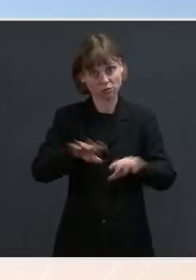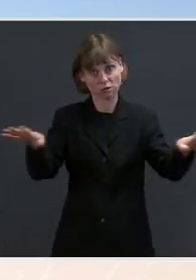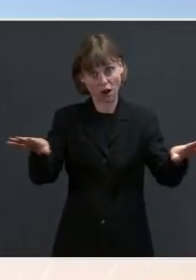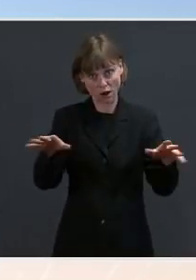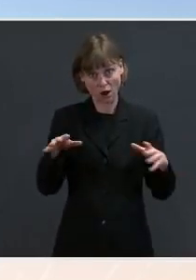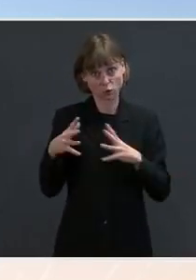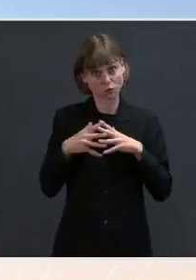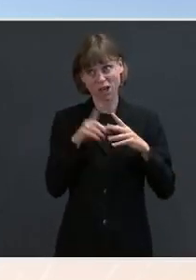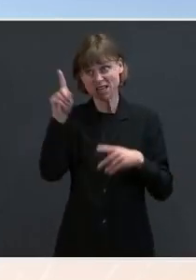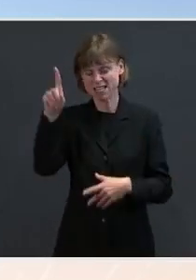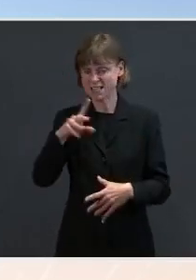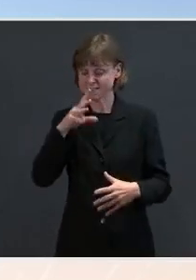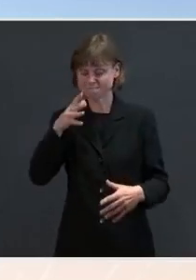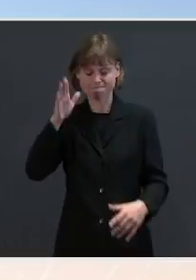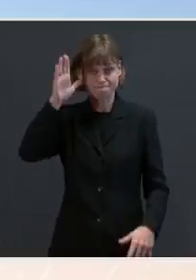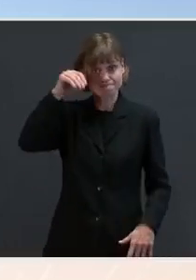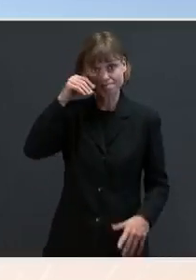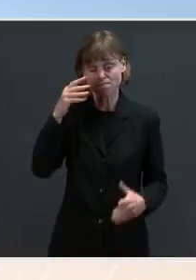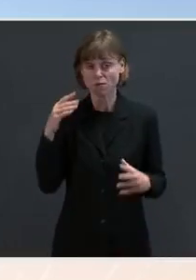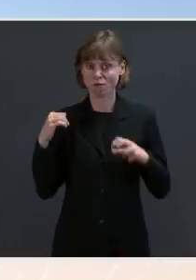for that tooth and nail,